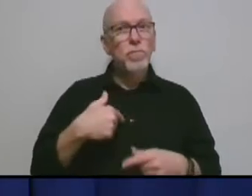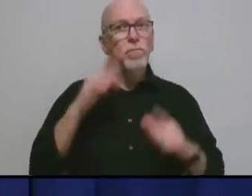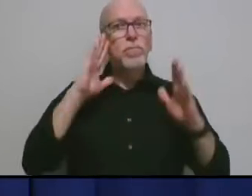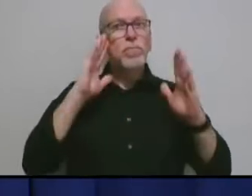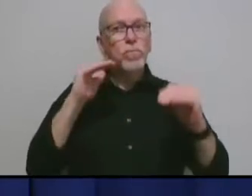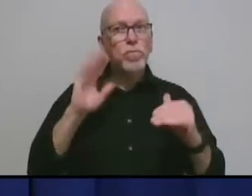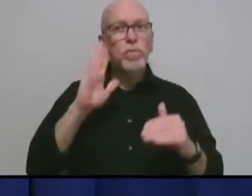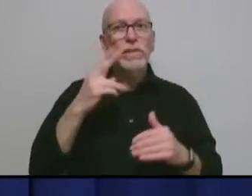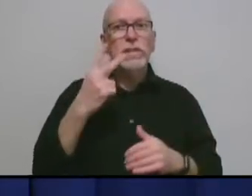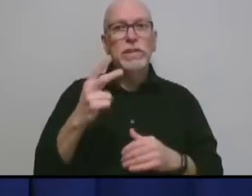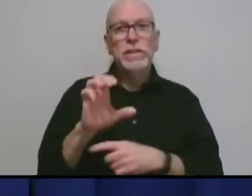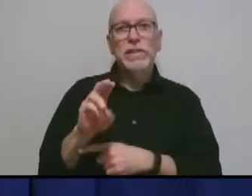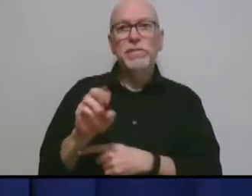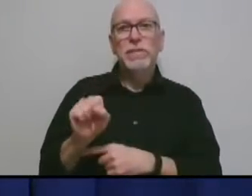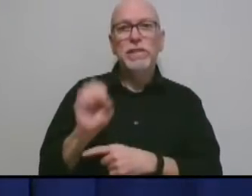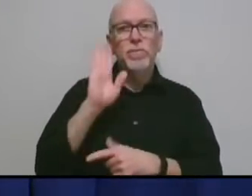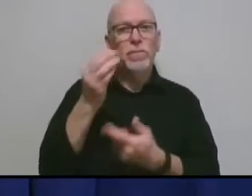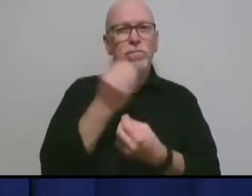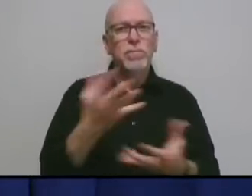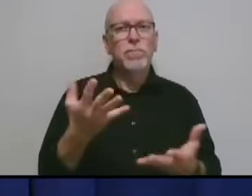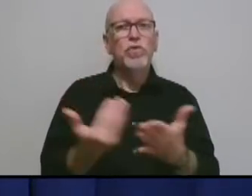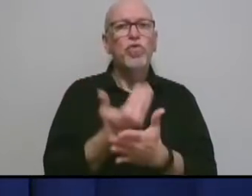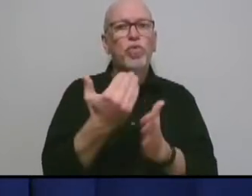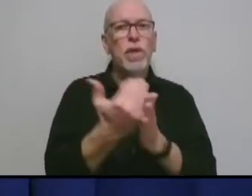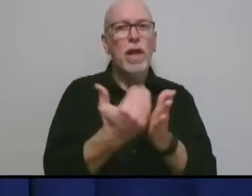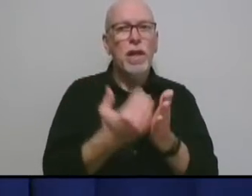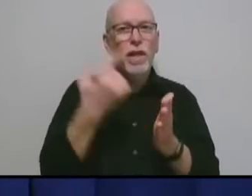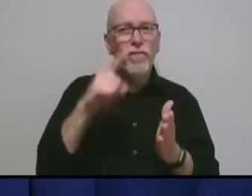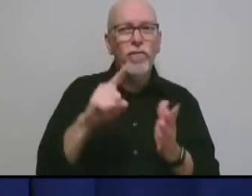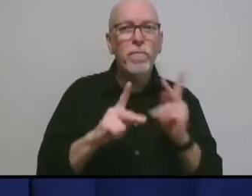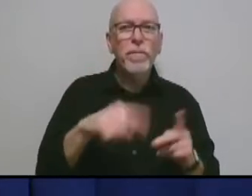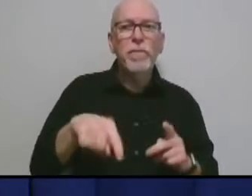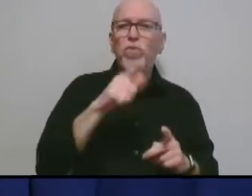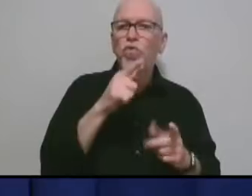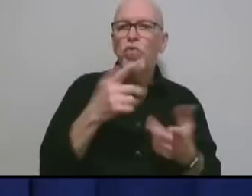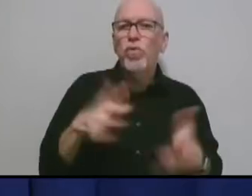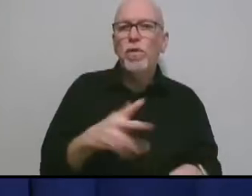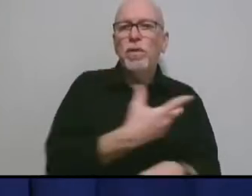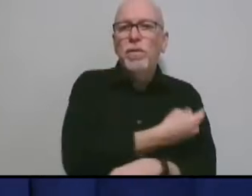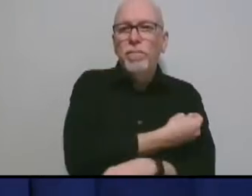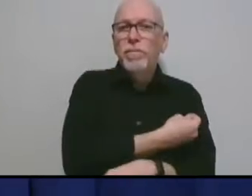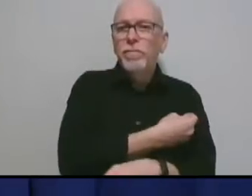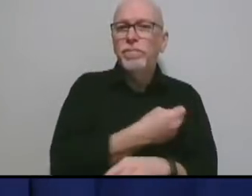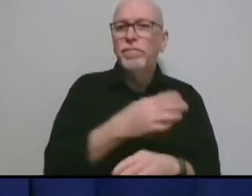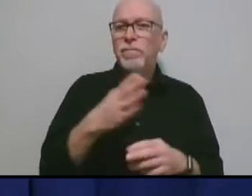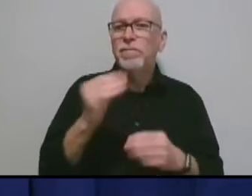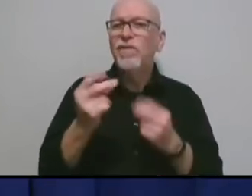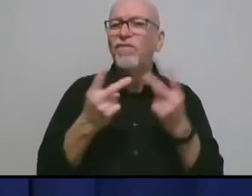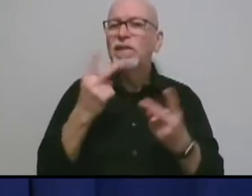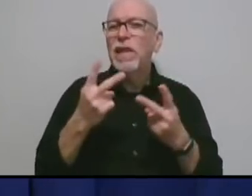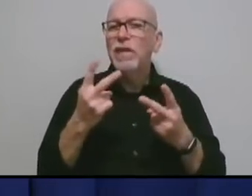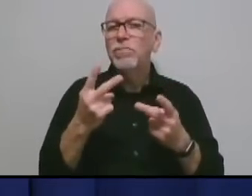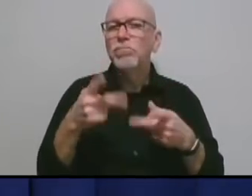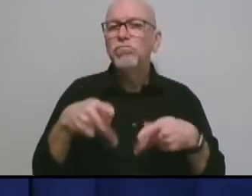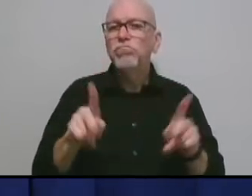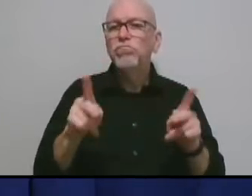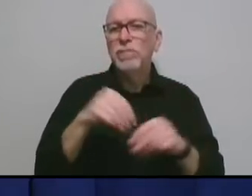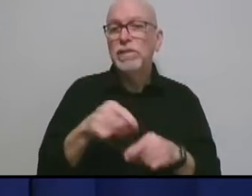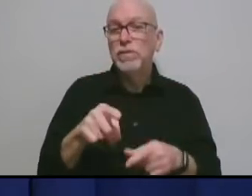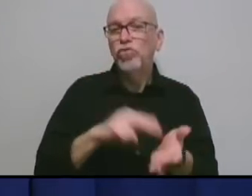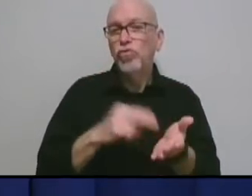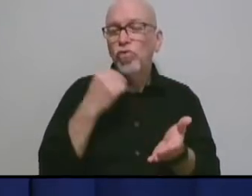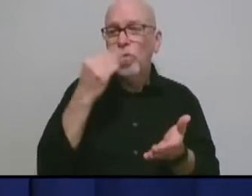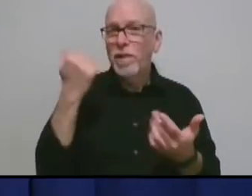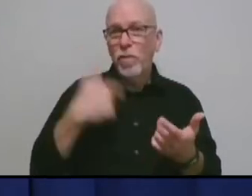see CMS come out with new guidelines with regards to individuals that have been immunized and visitation within long-term care facilities, because we have